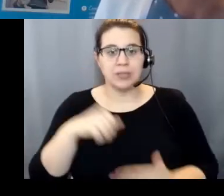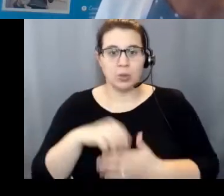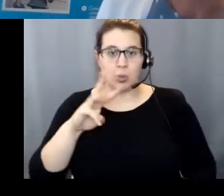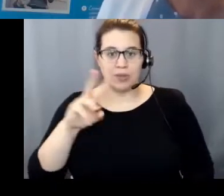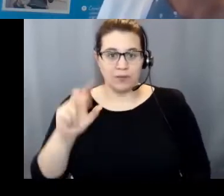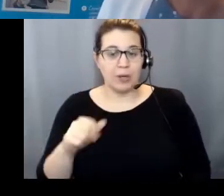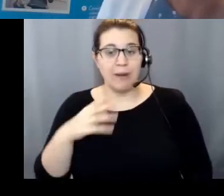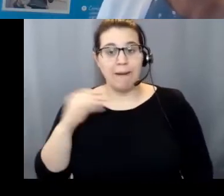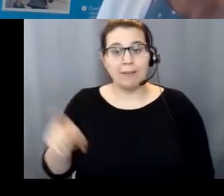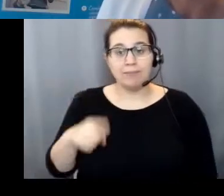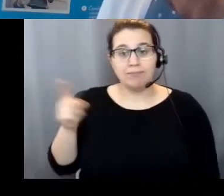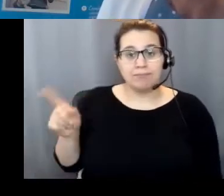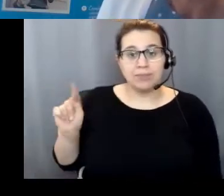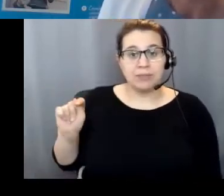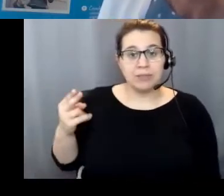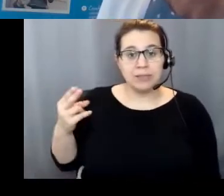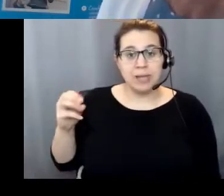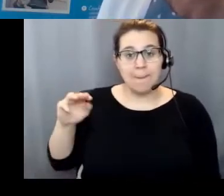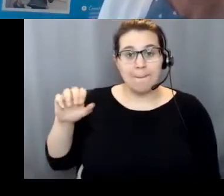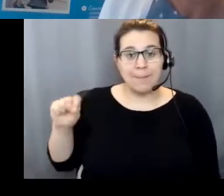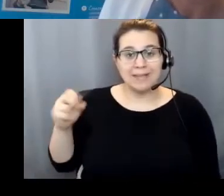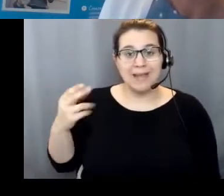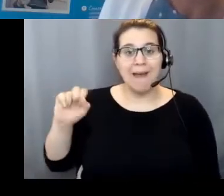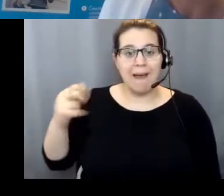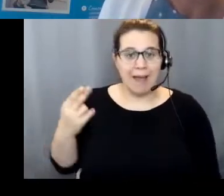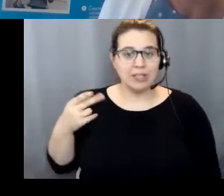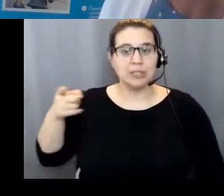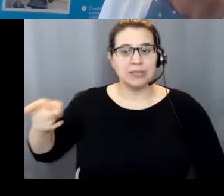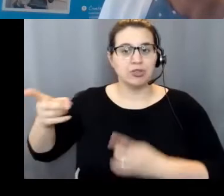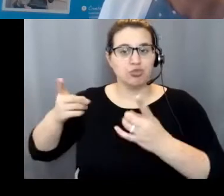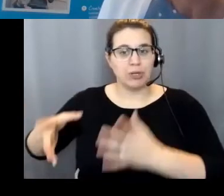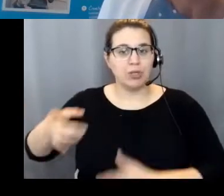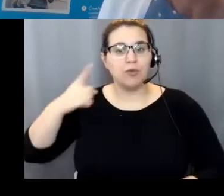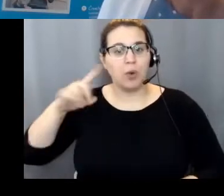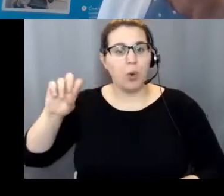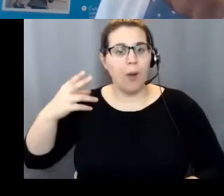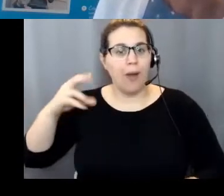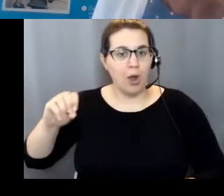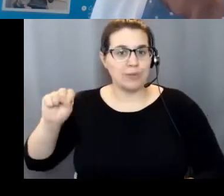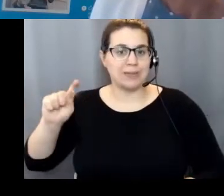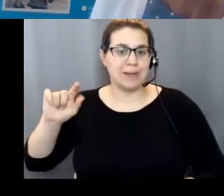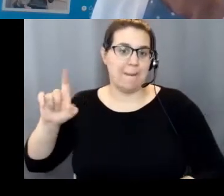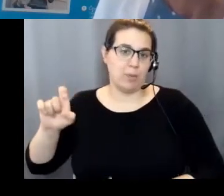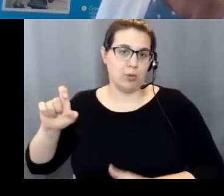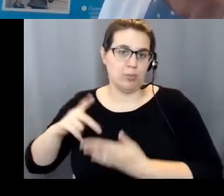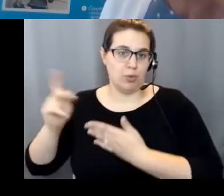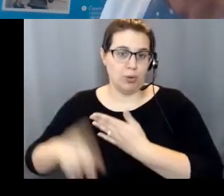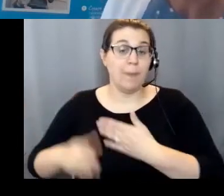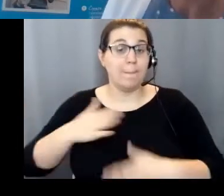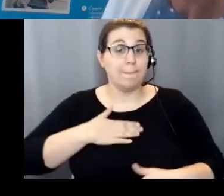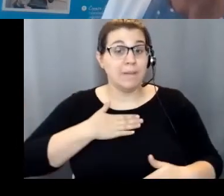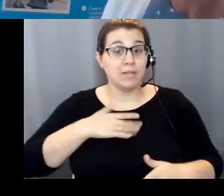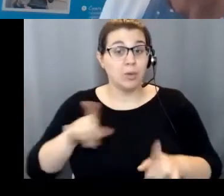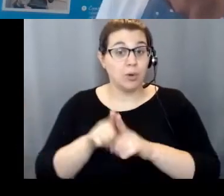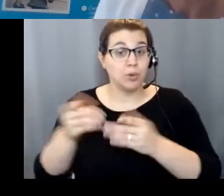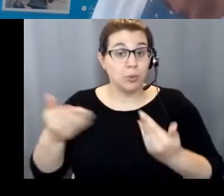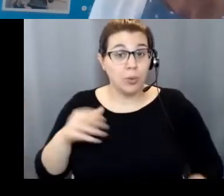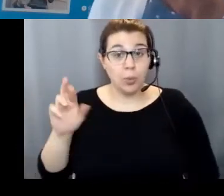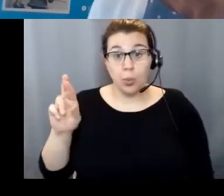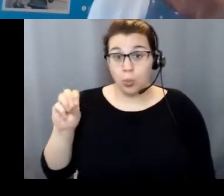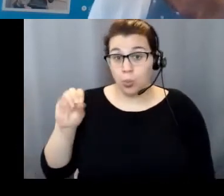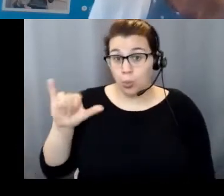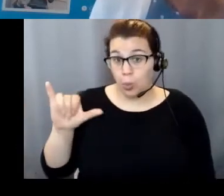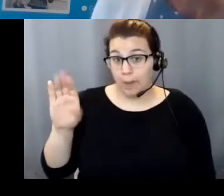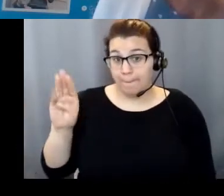Stable Account Program. Please also welcome Roy Mallory with Disability Rights of West Virginia. He will be monitoring